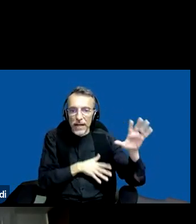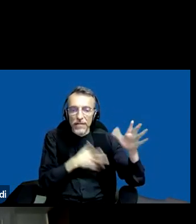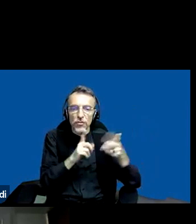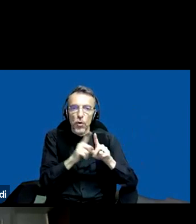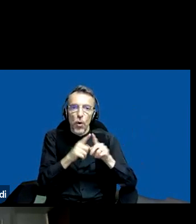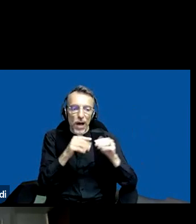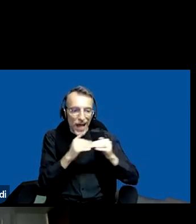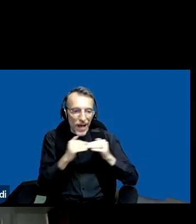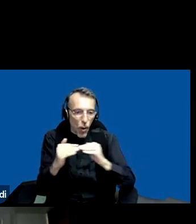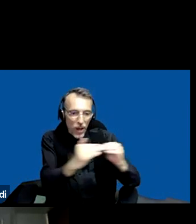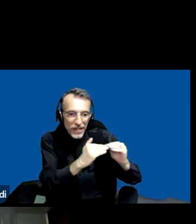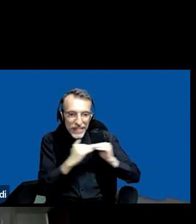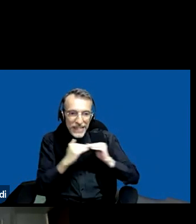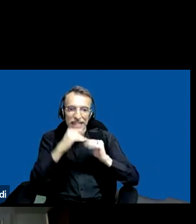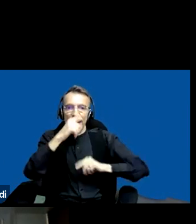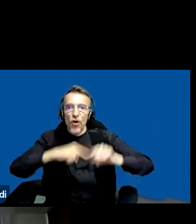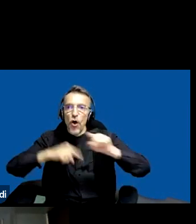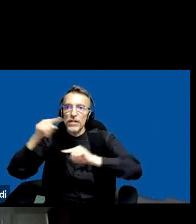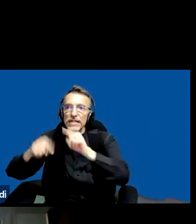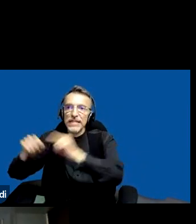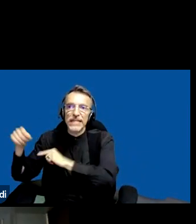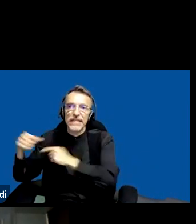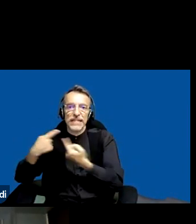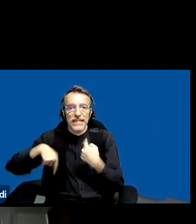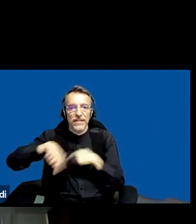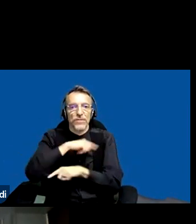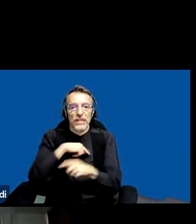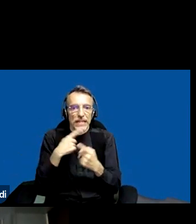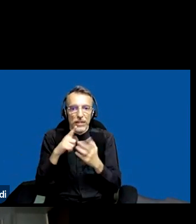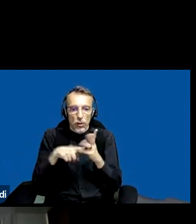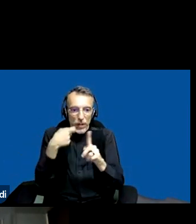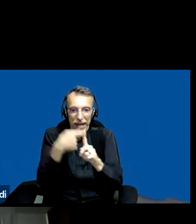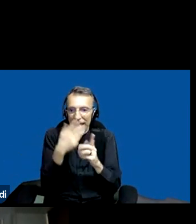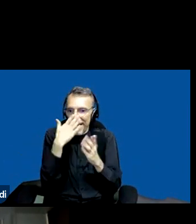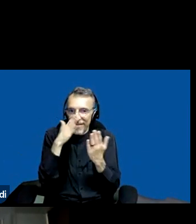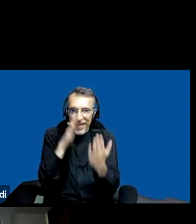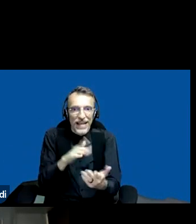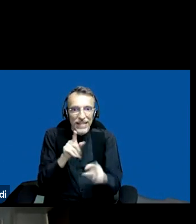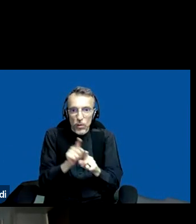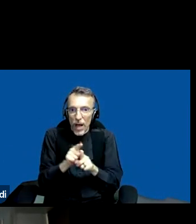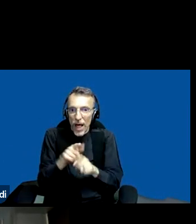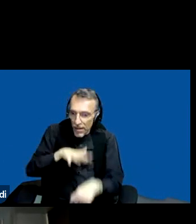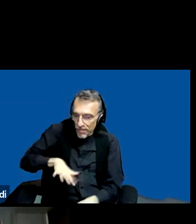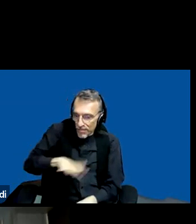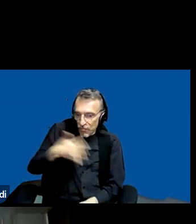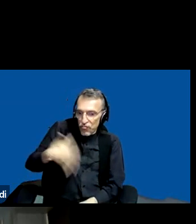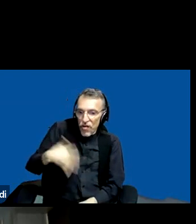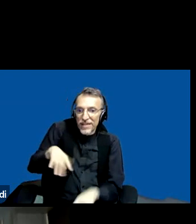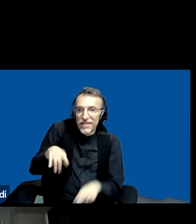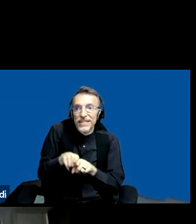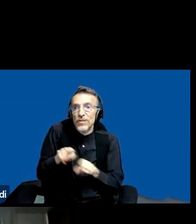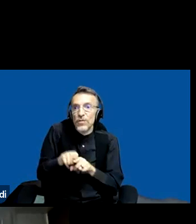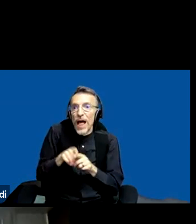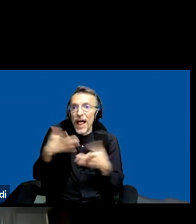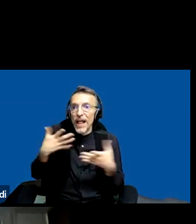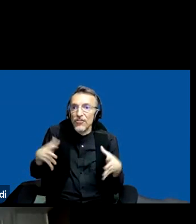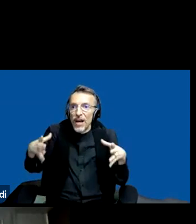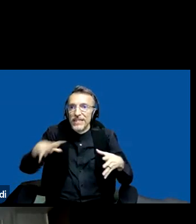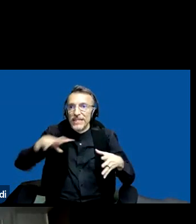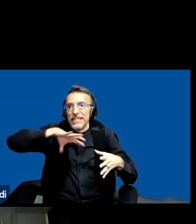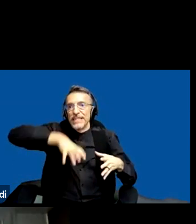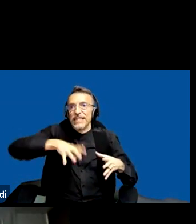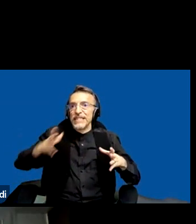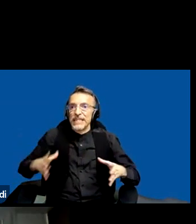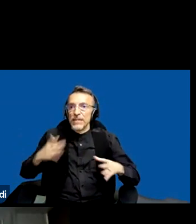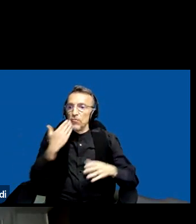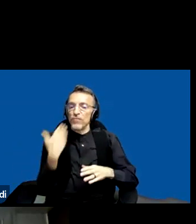diversity that we're also faced with in a UK and even a very local Brighton context. One of the focuses of our recent